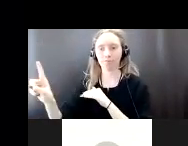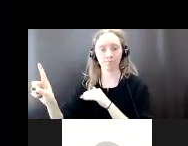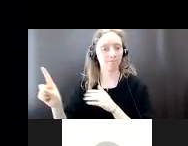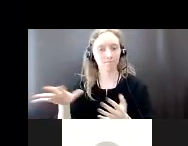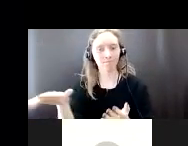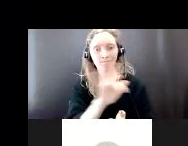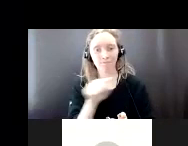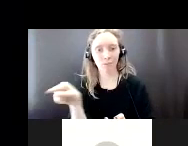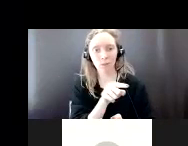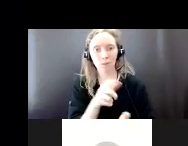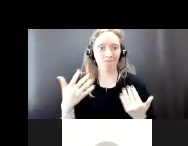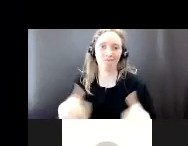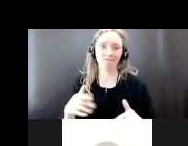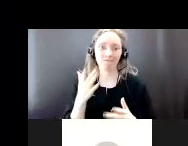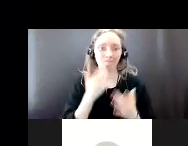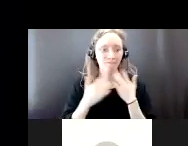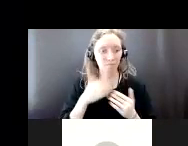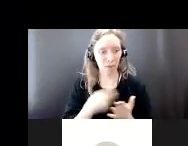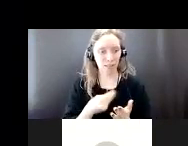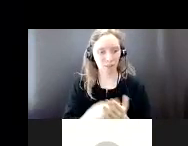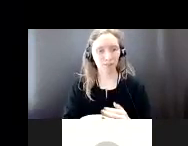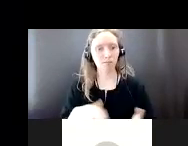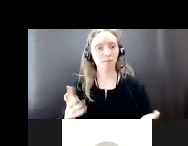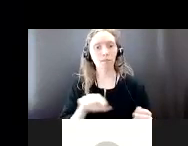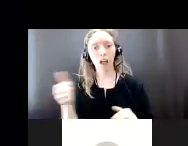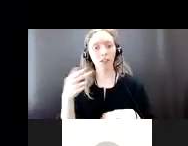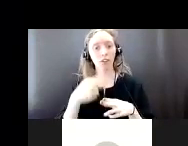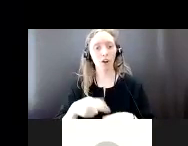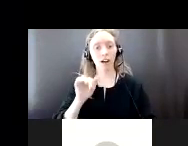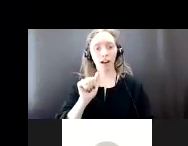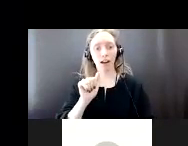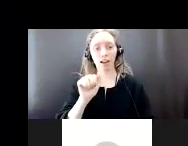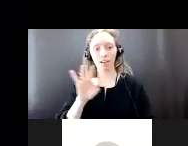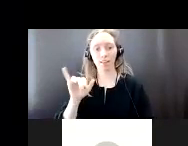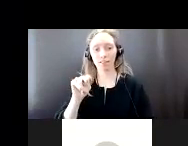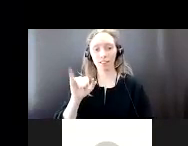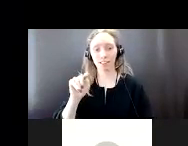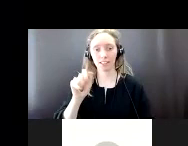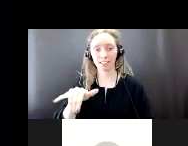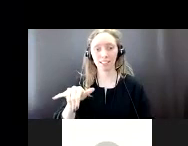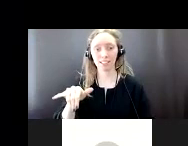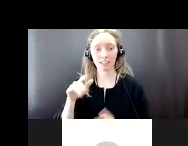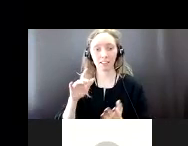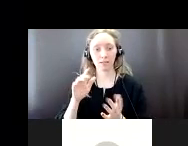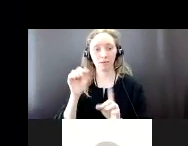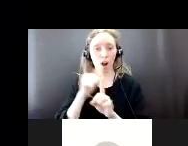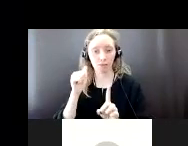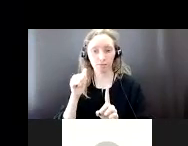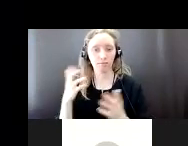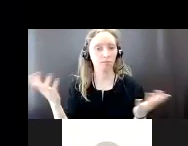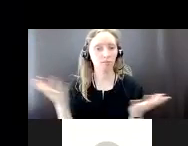frauds just by the news reports that you may have heard or read about over the last few years. So what's affinity